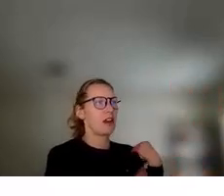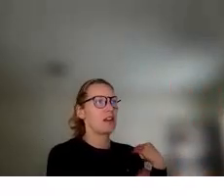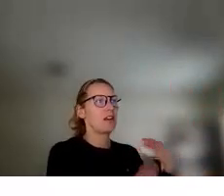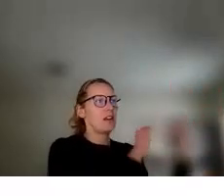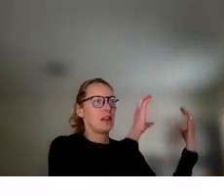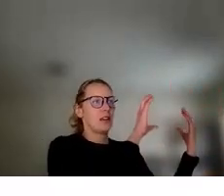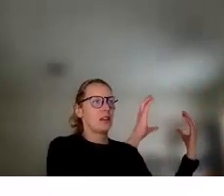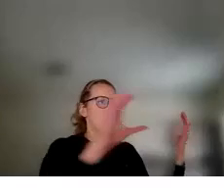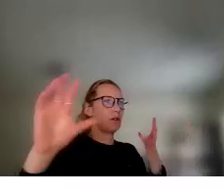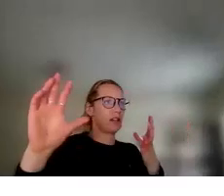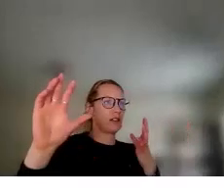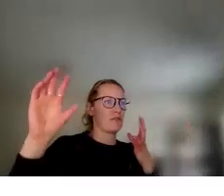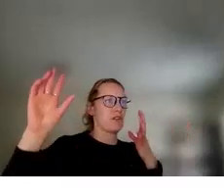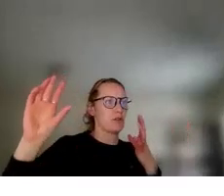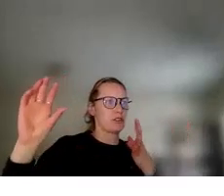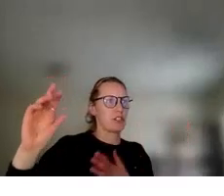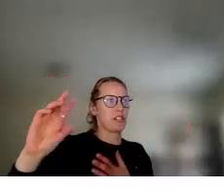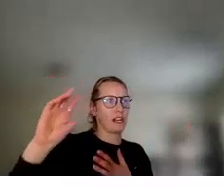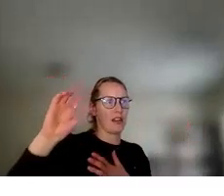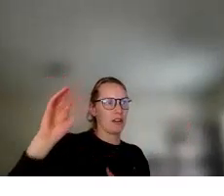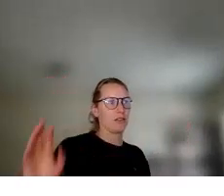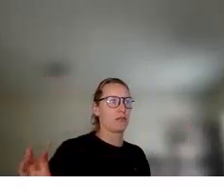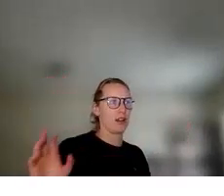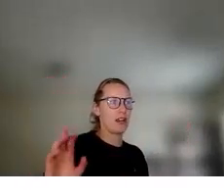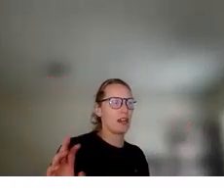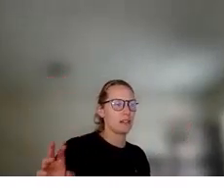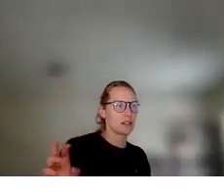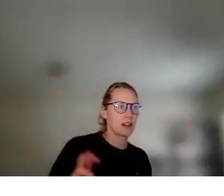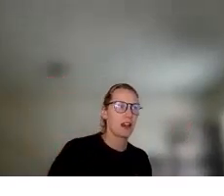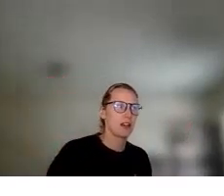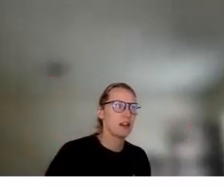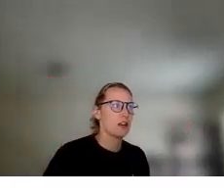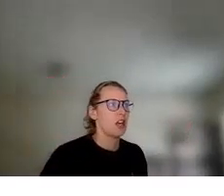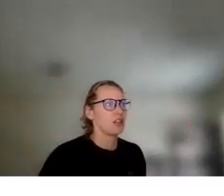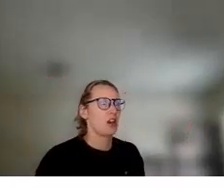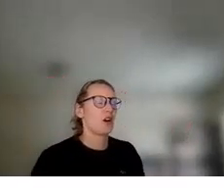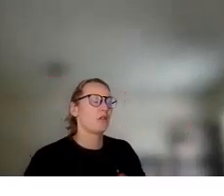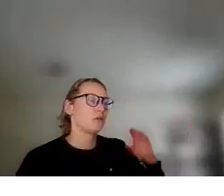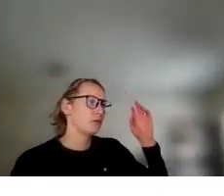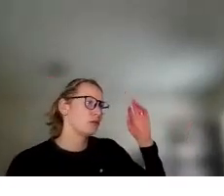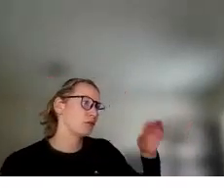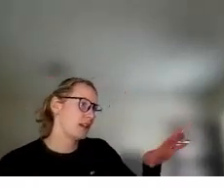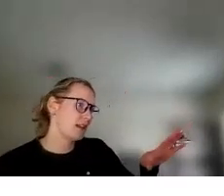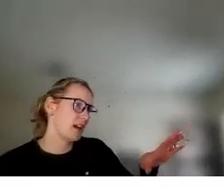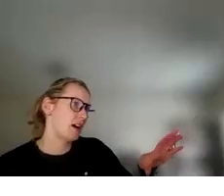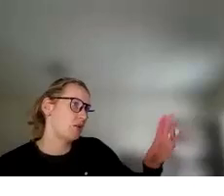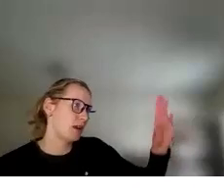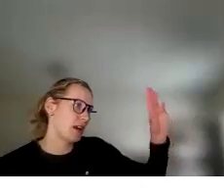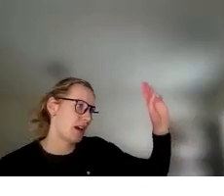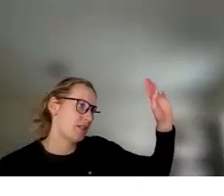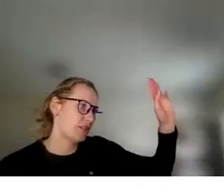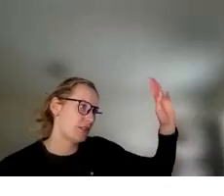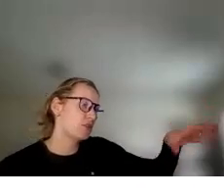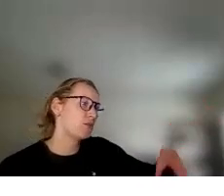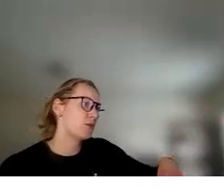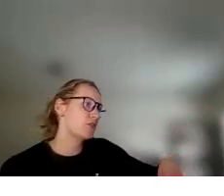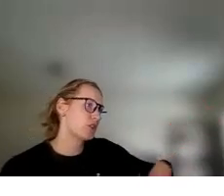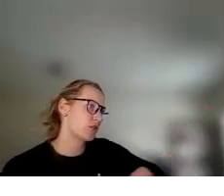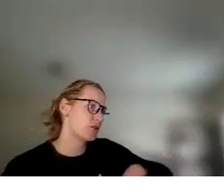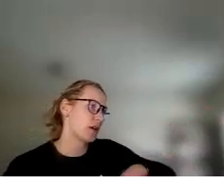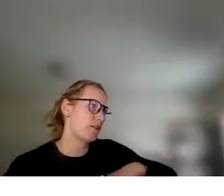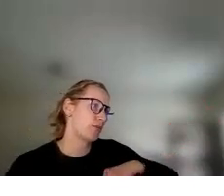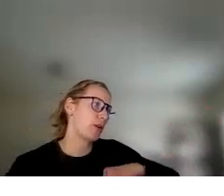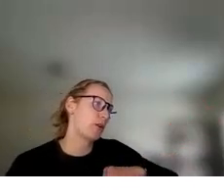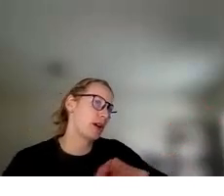of the slide, going into future state on the right-hand slide. So right now we have the